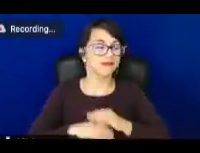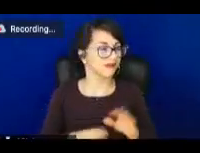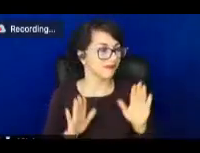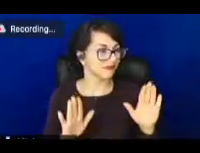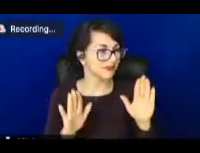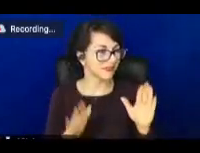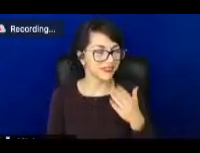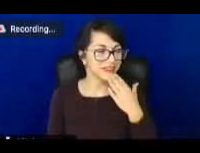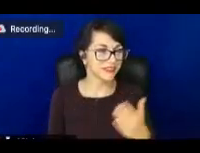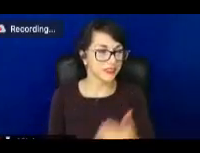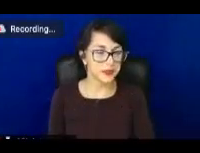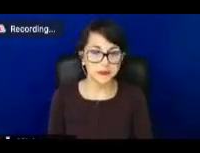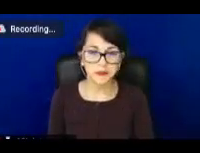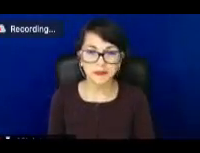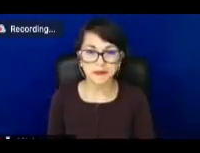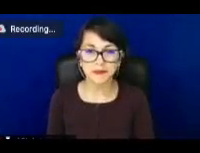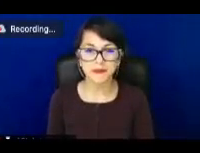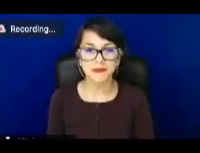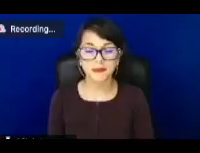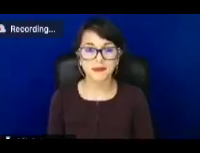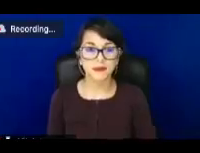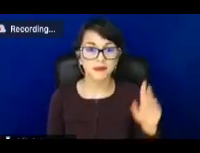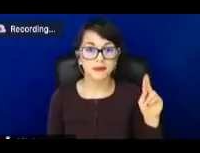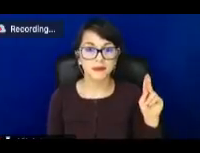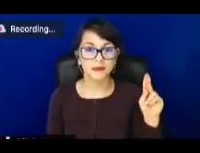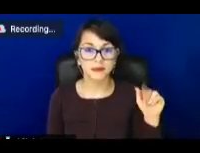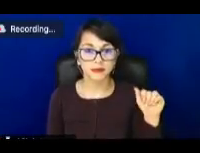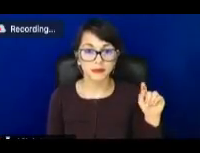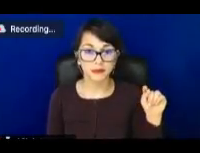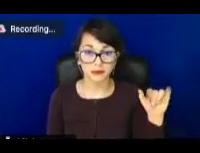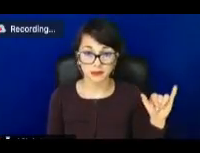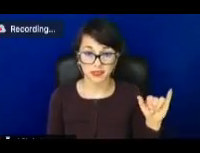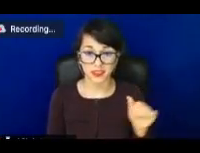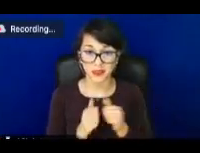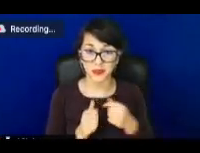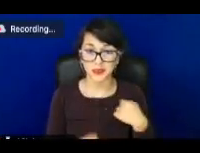you. Is Katie with us today?